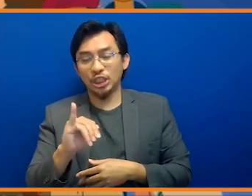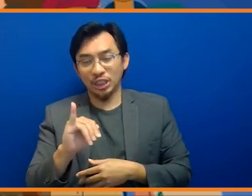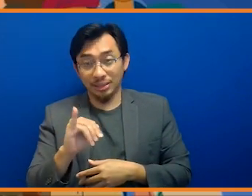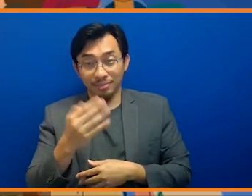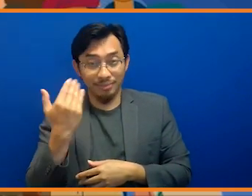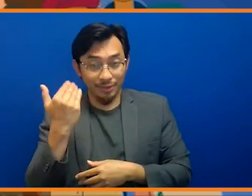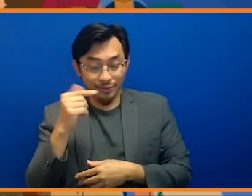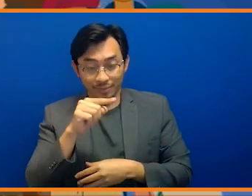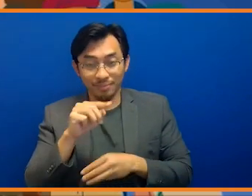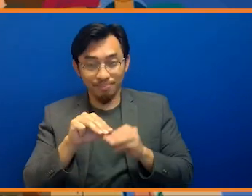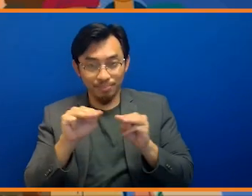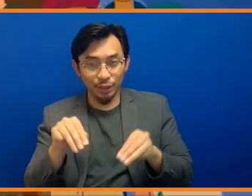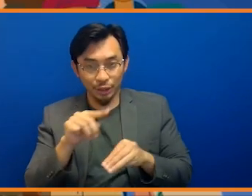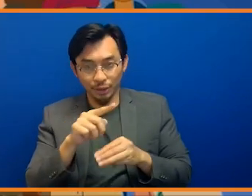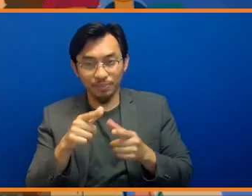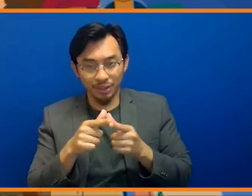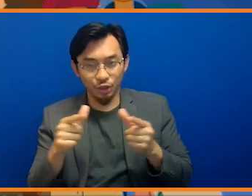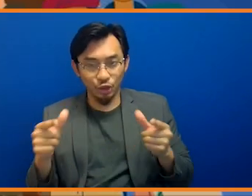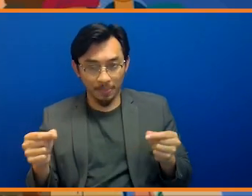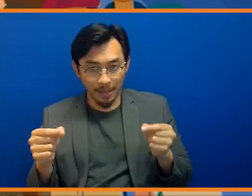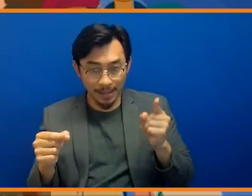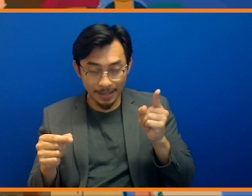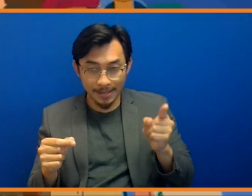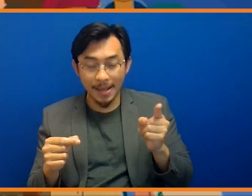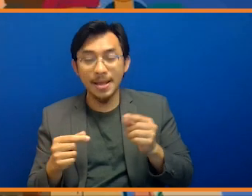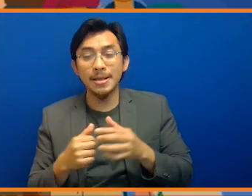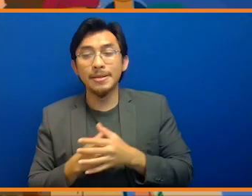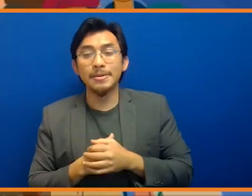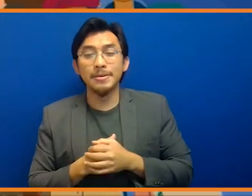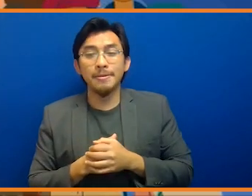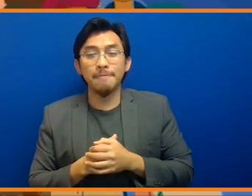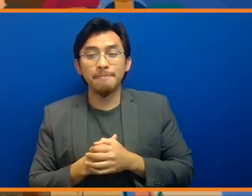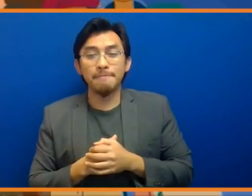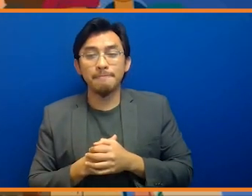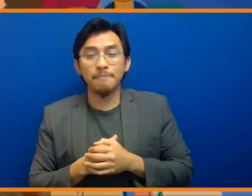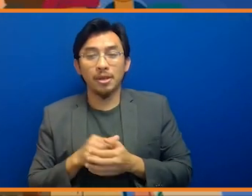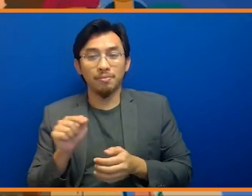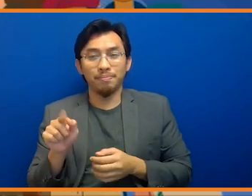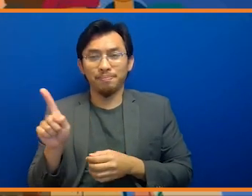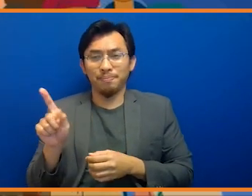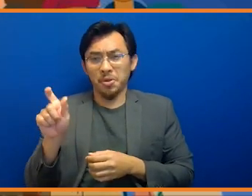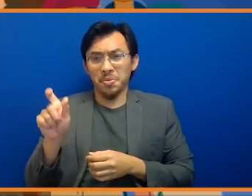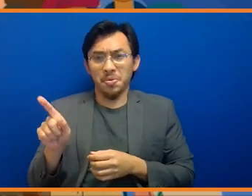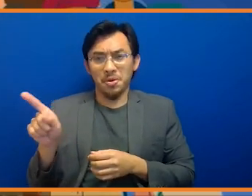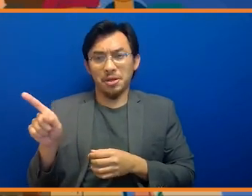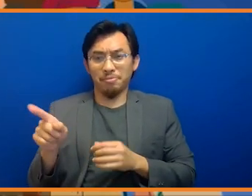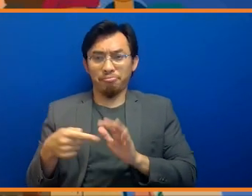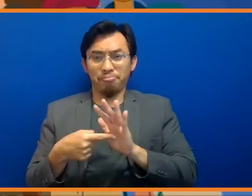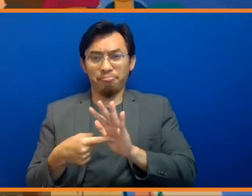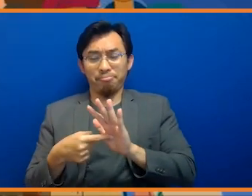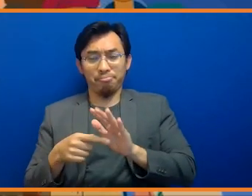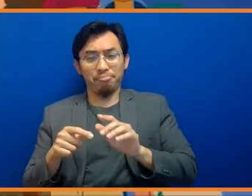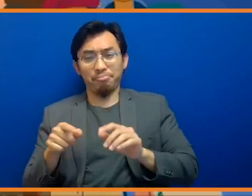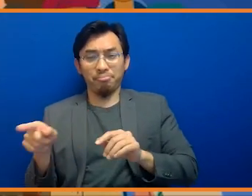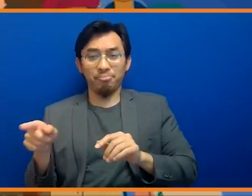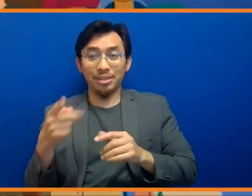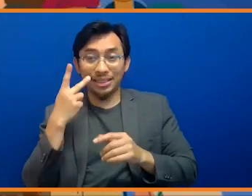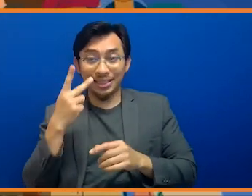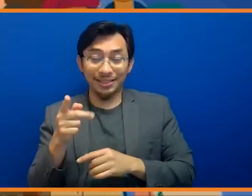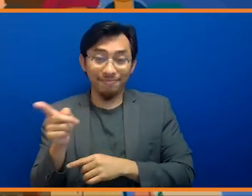Unosumai Tsunami Memorial Museum is here. One curator here is, you can see